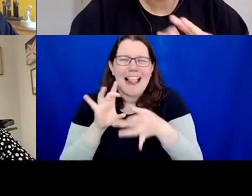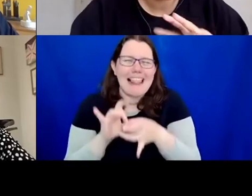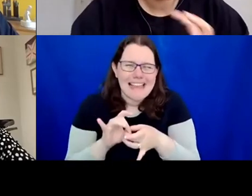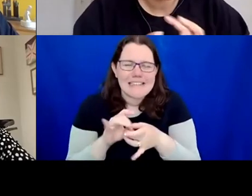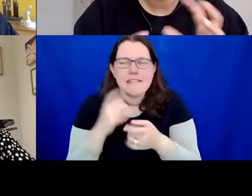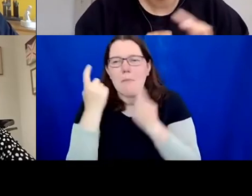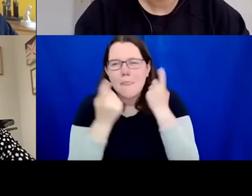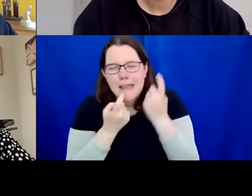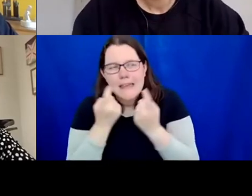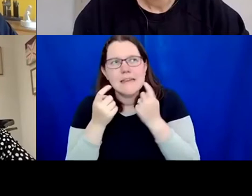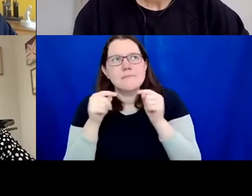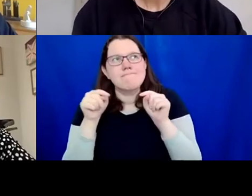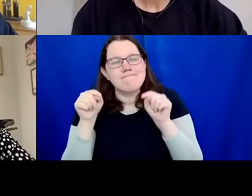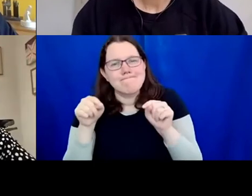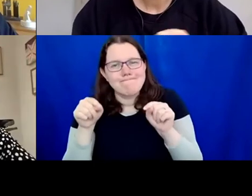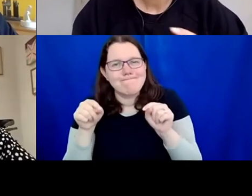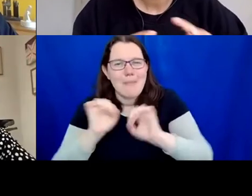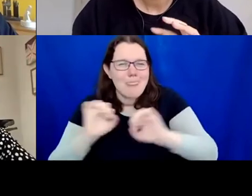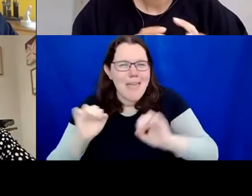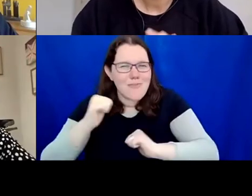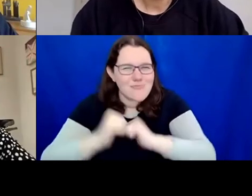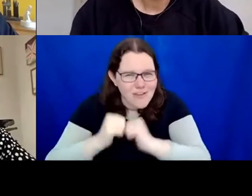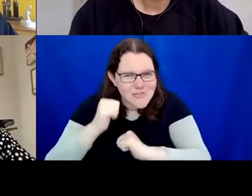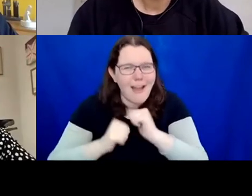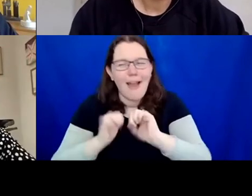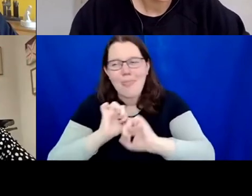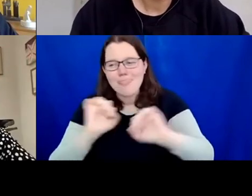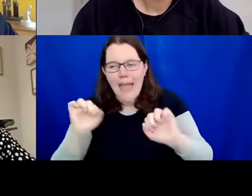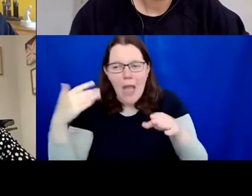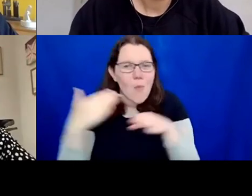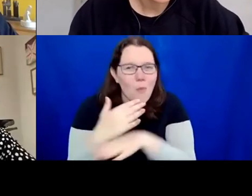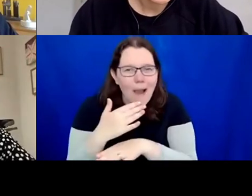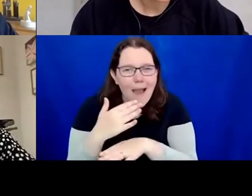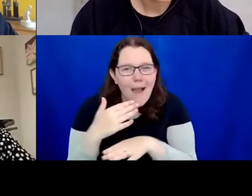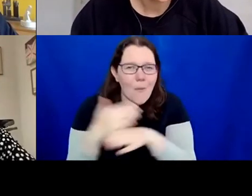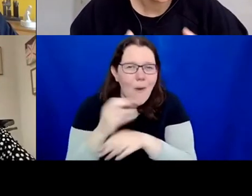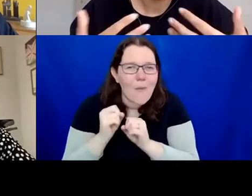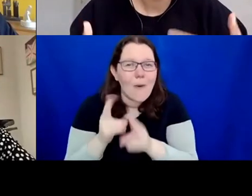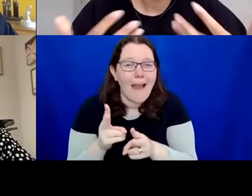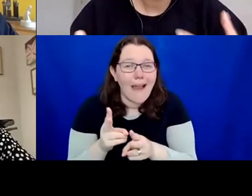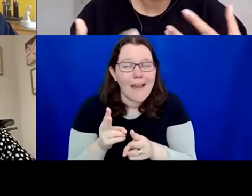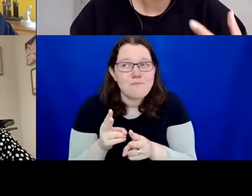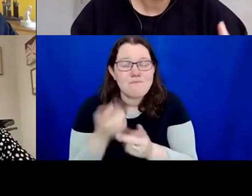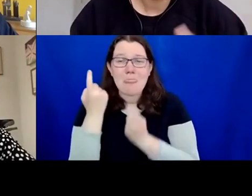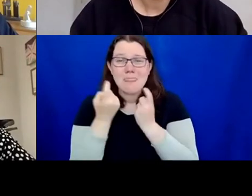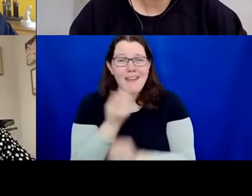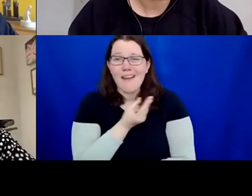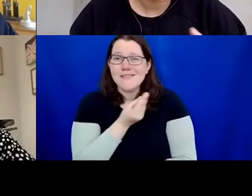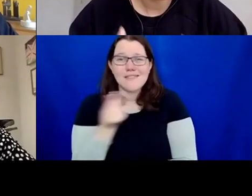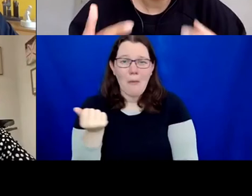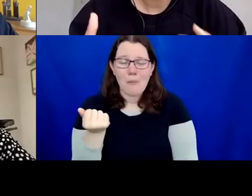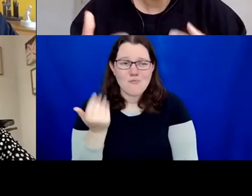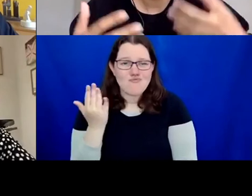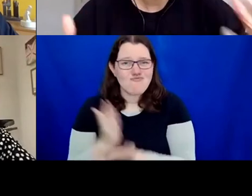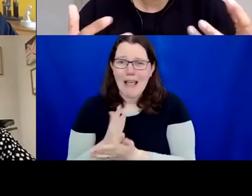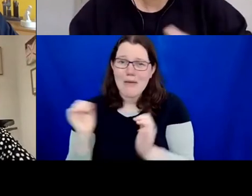of organisations. I'd, you know, maybe even go so far as saying some of them aren't fit for purpose anymore. And why do we,